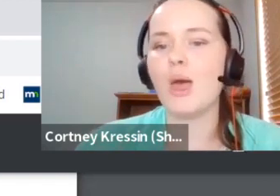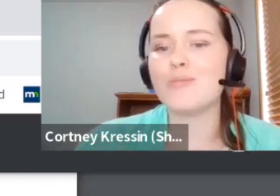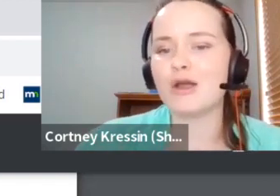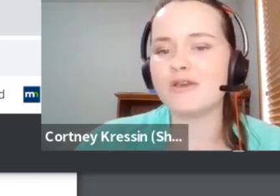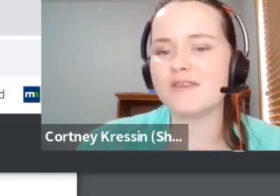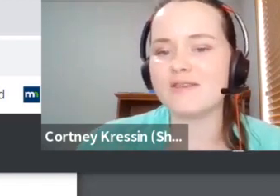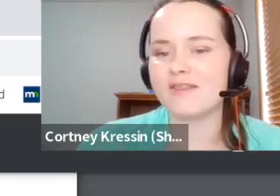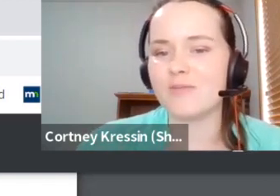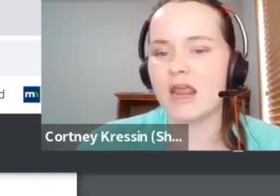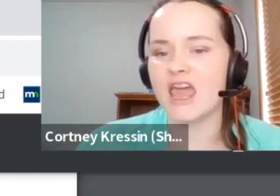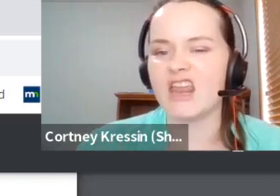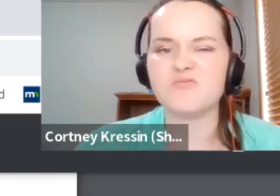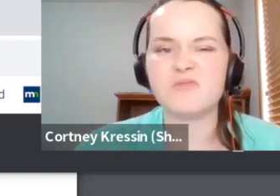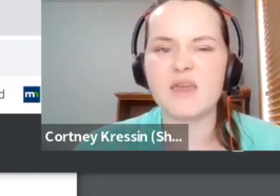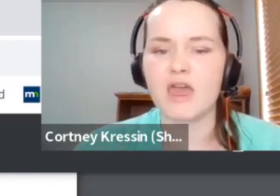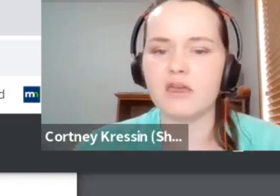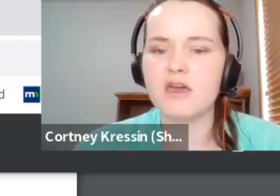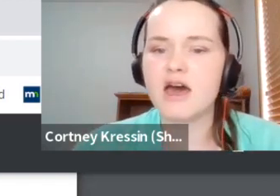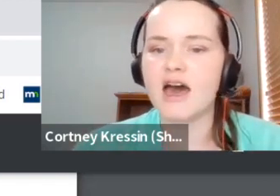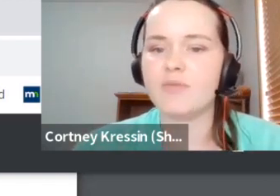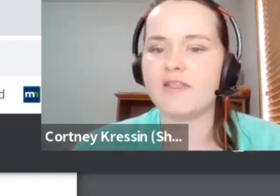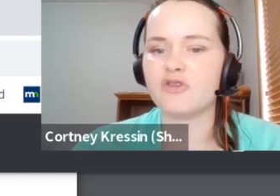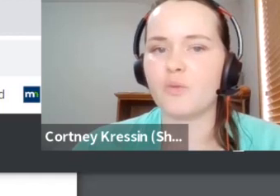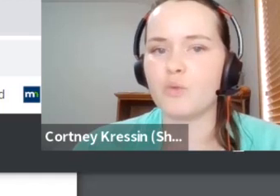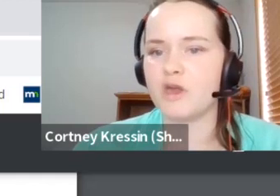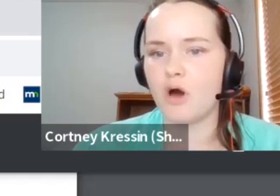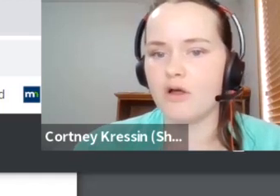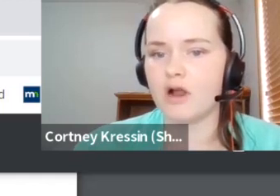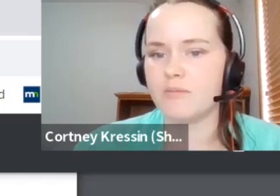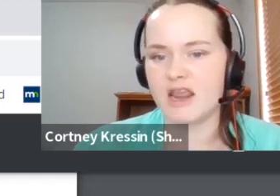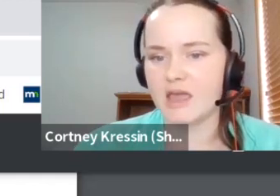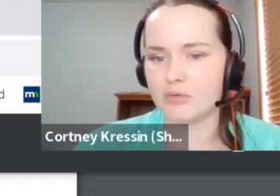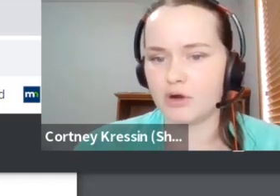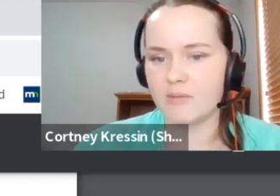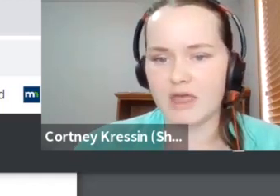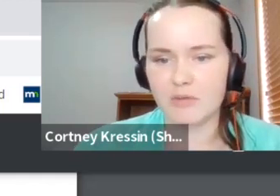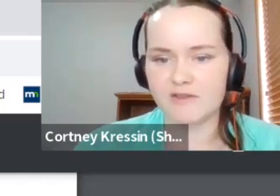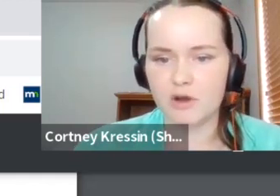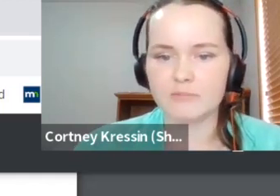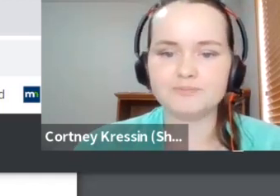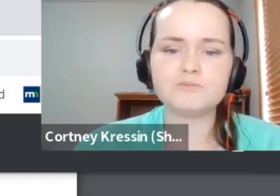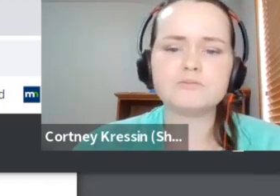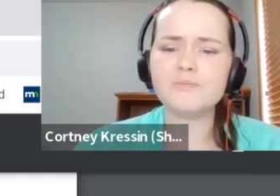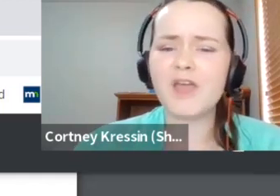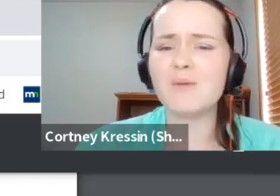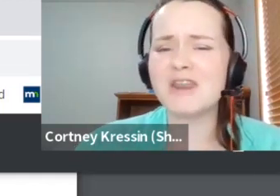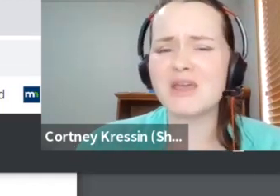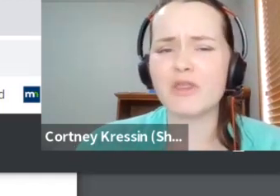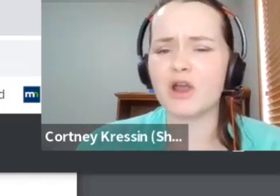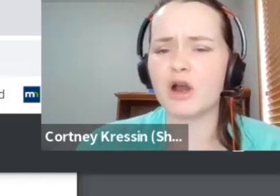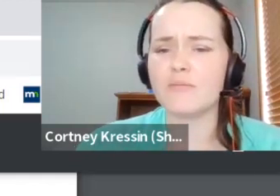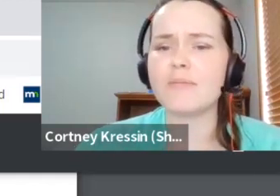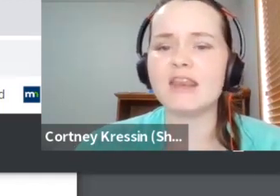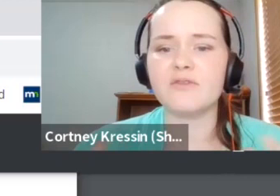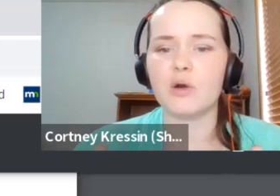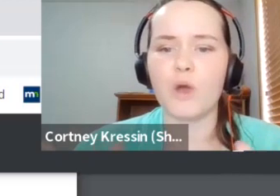So medical assistance and Medicaid, same thing. That's just what we call our Medicaid program in Minnesota. But anyway,